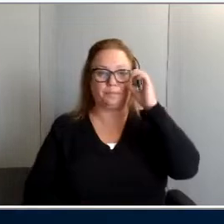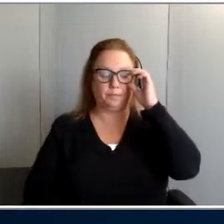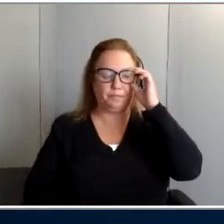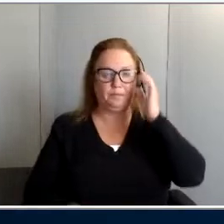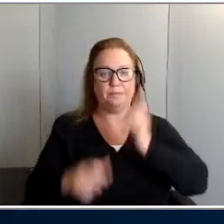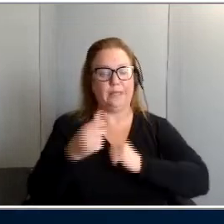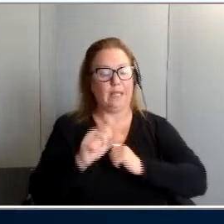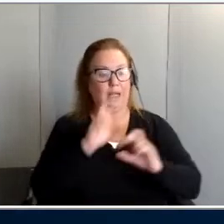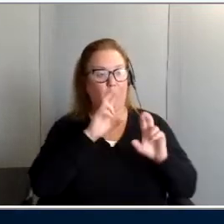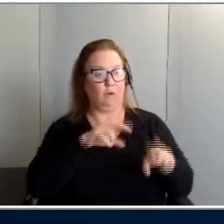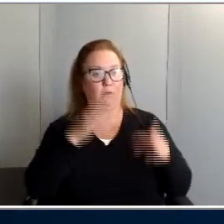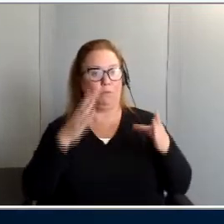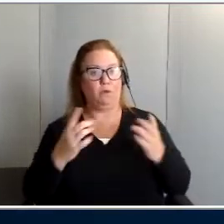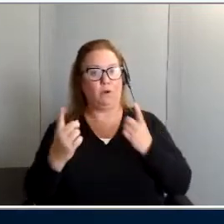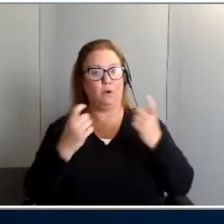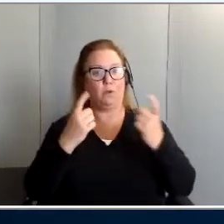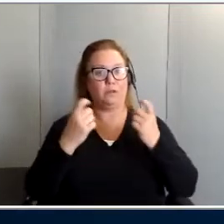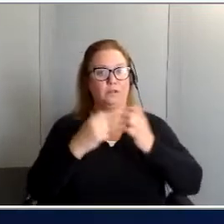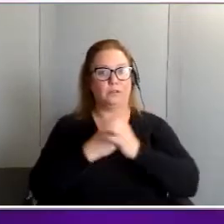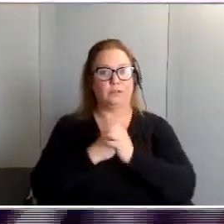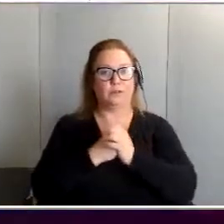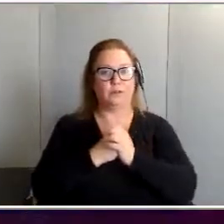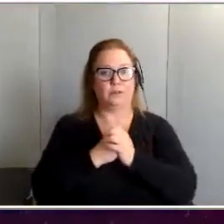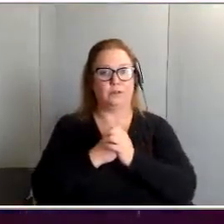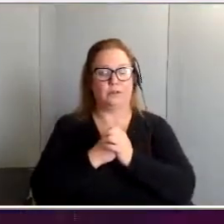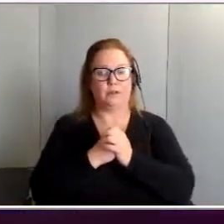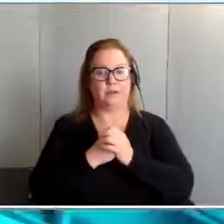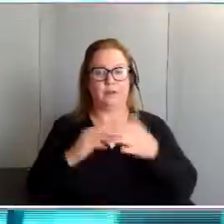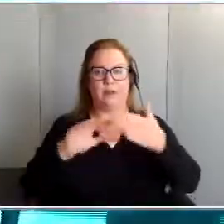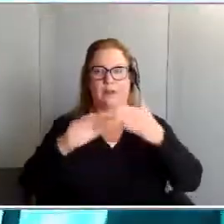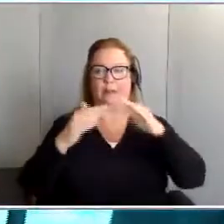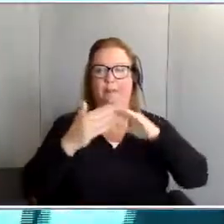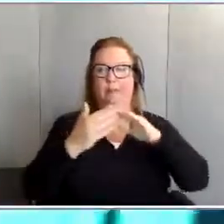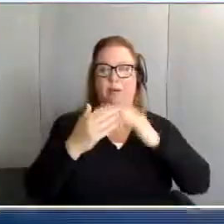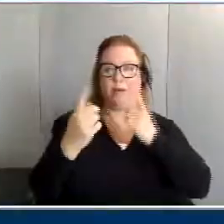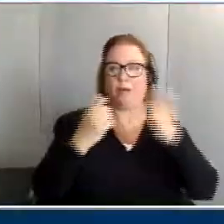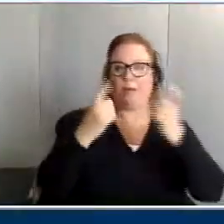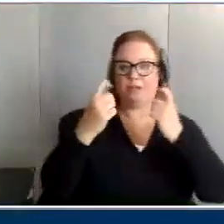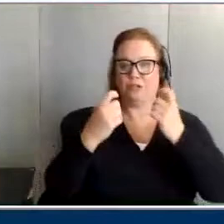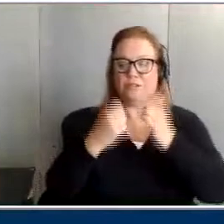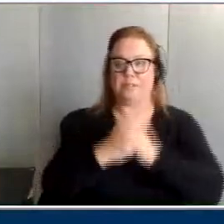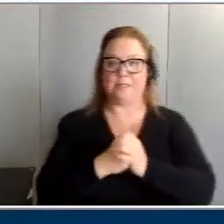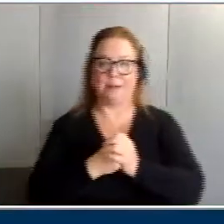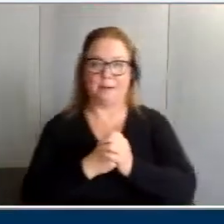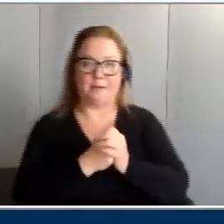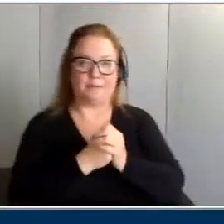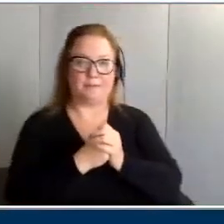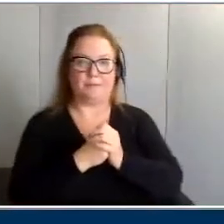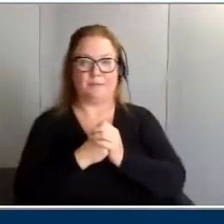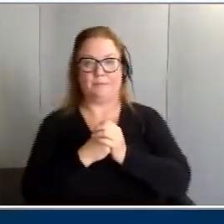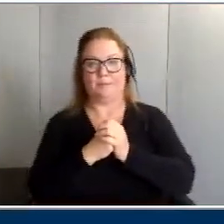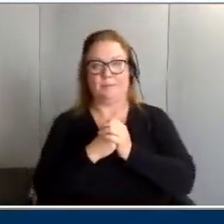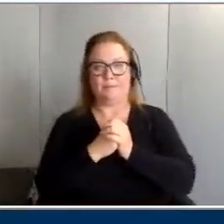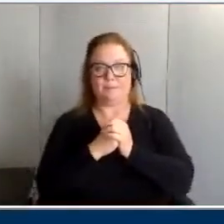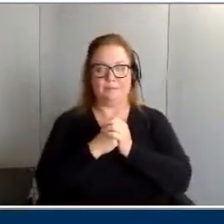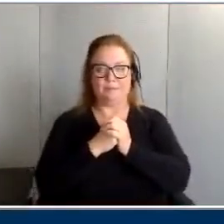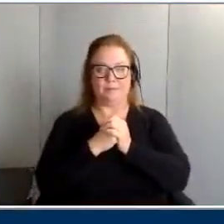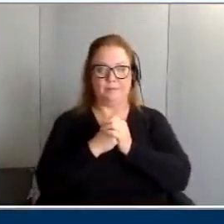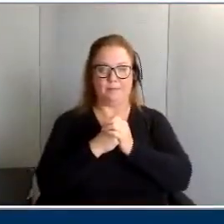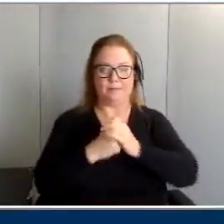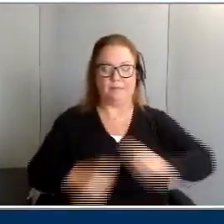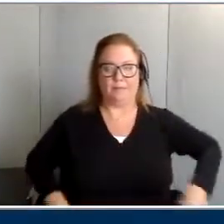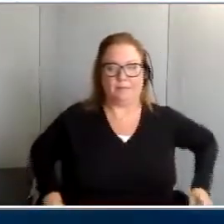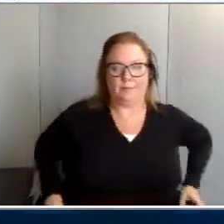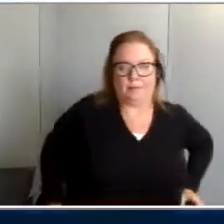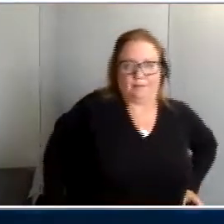today? All right, let's get to our community then. A few for you, Dr. Hawkinson, but I am going to start with our guests.